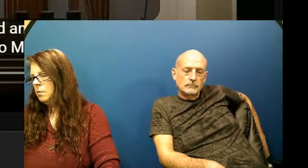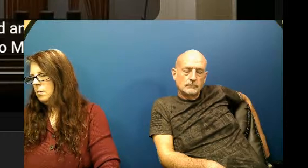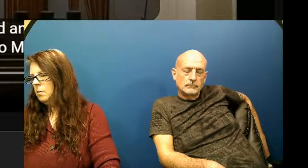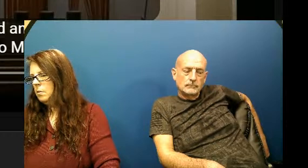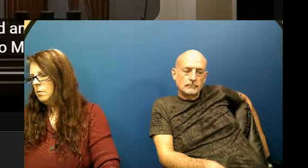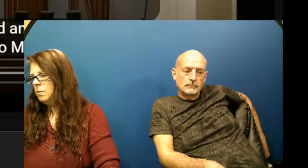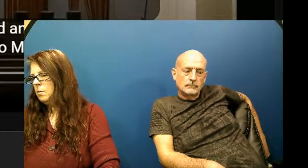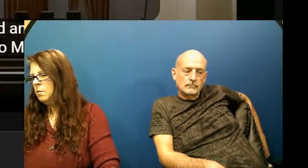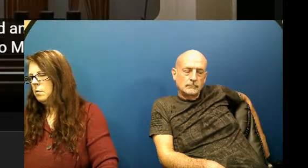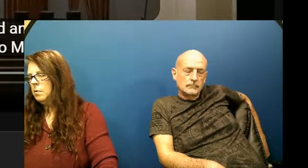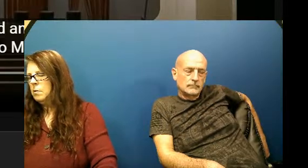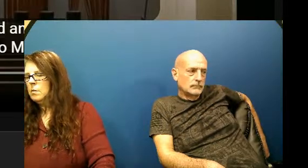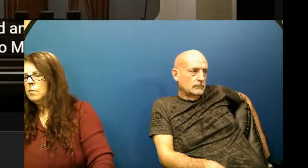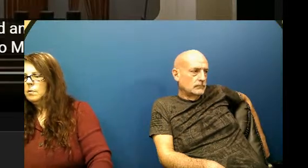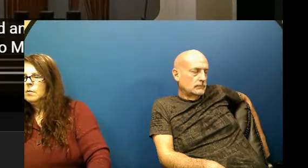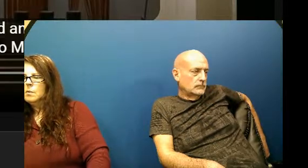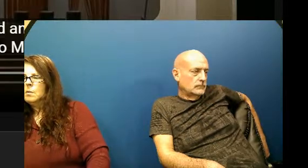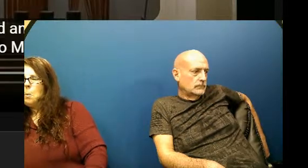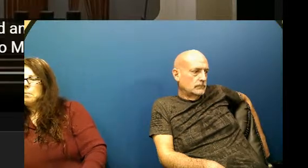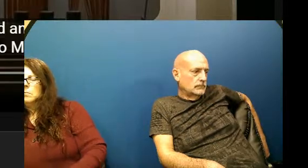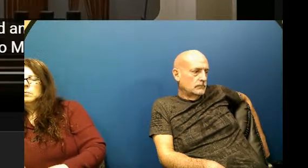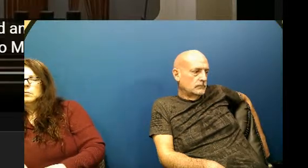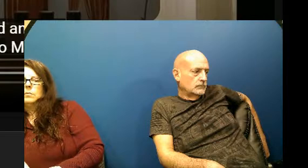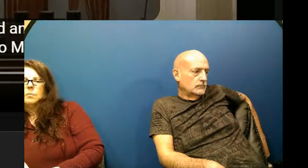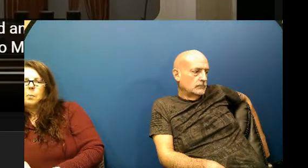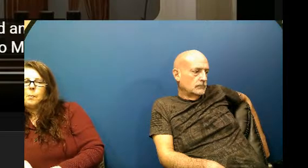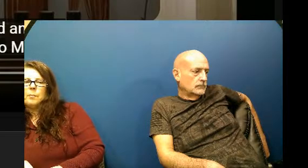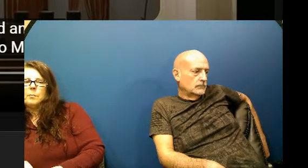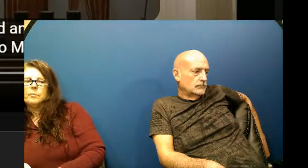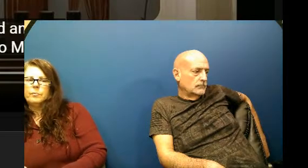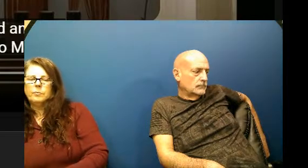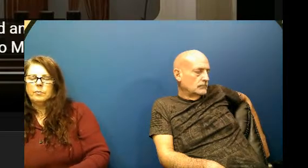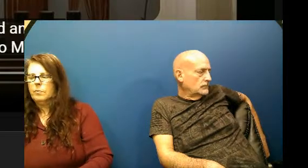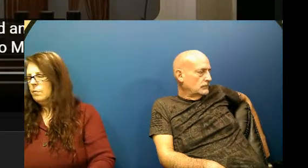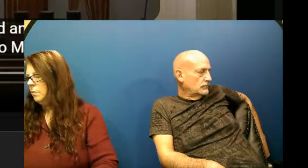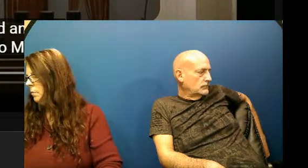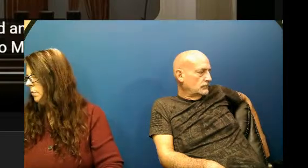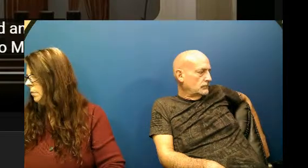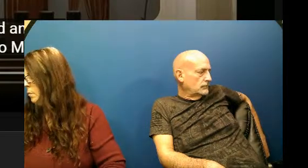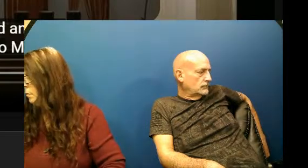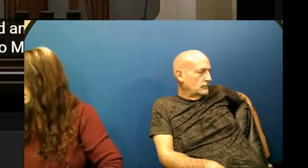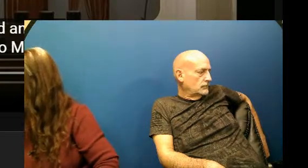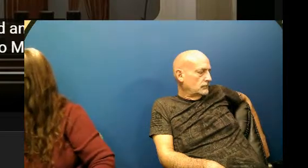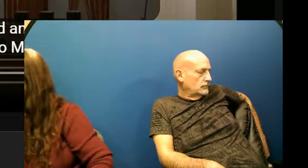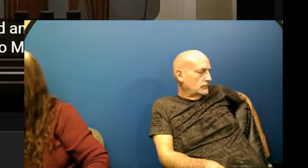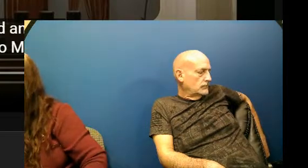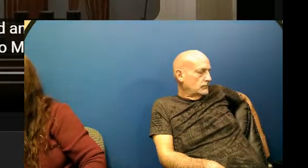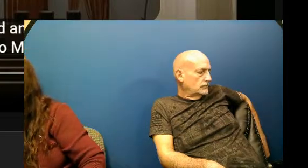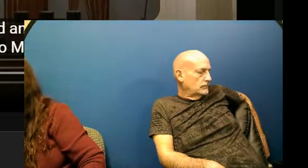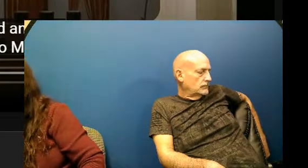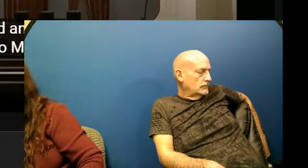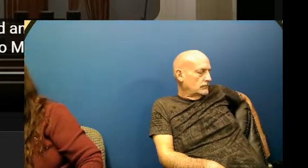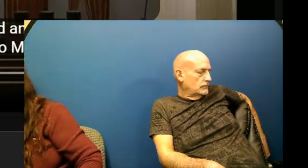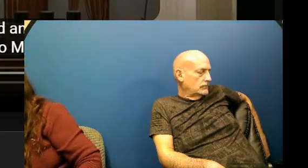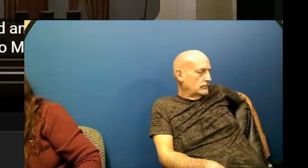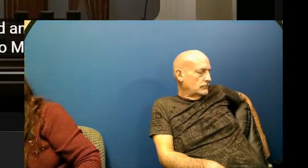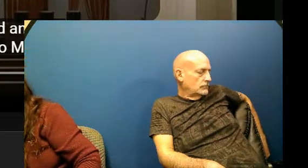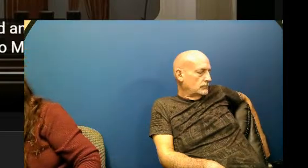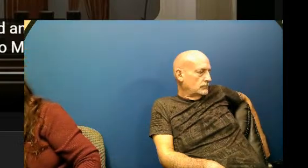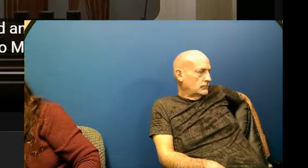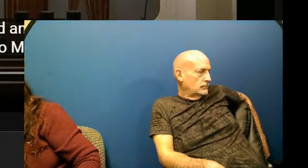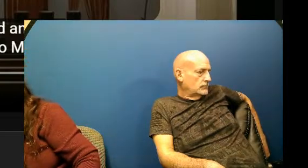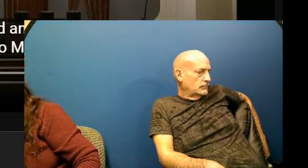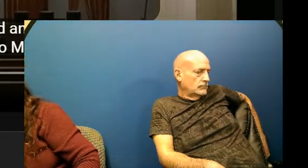consequences would likely be for your clients if TikTok went dark, as Mr. Francisco put